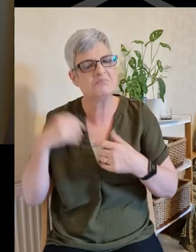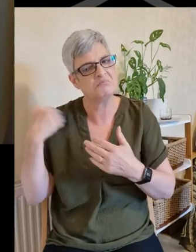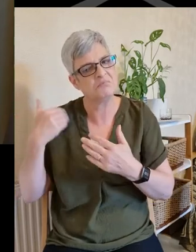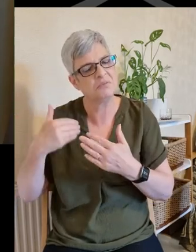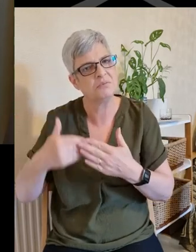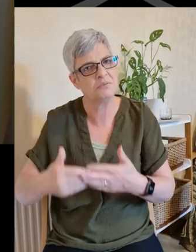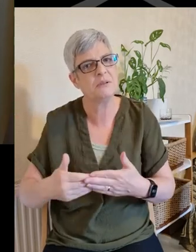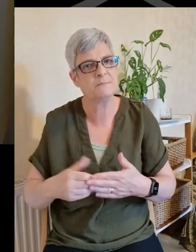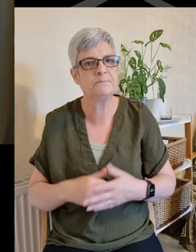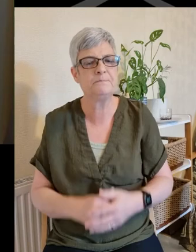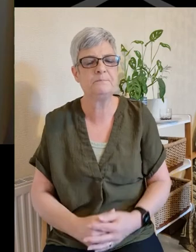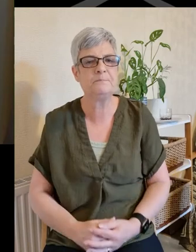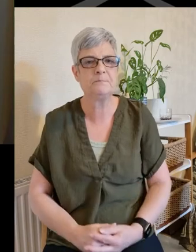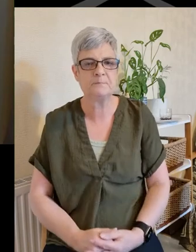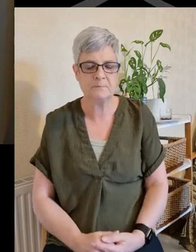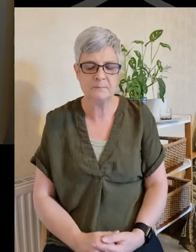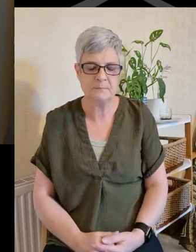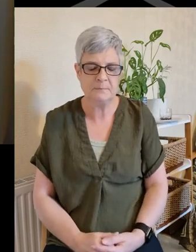few days.